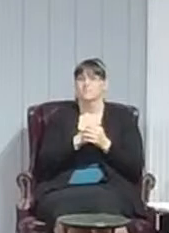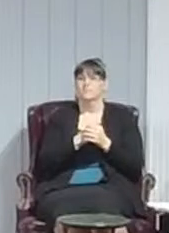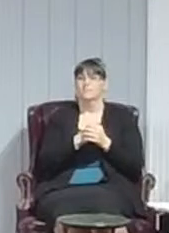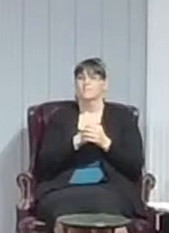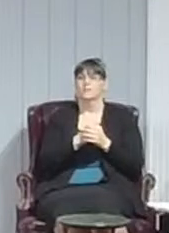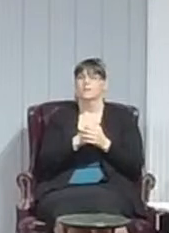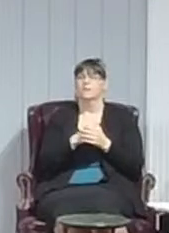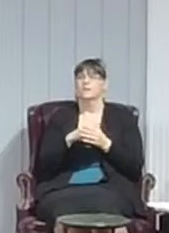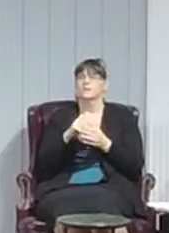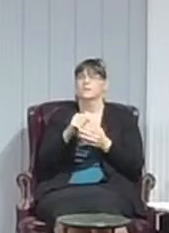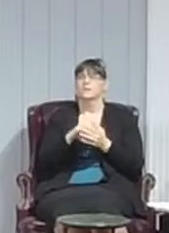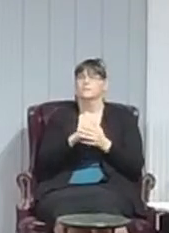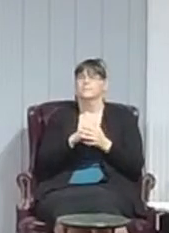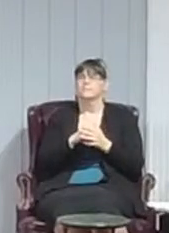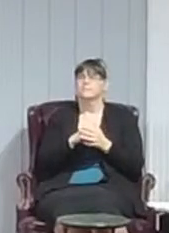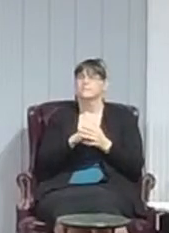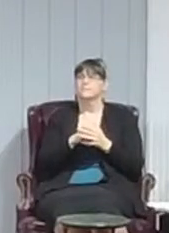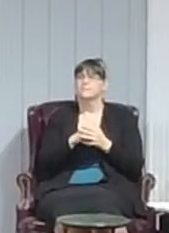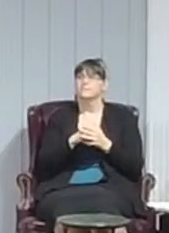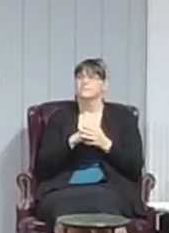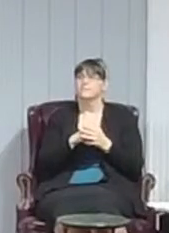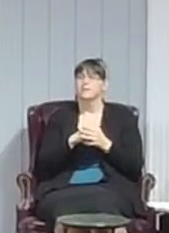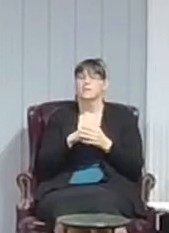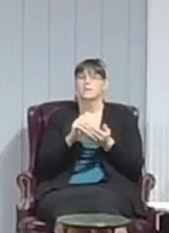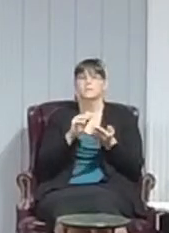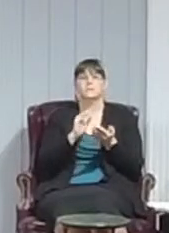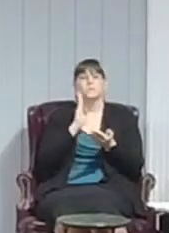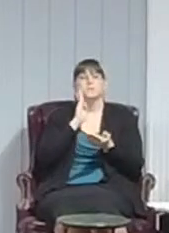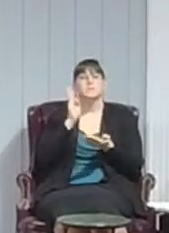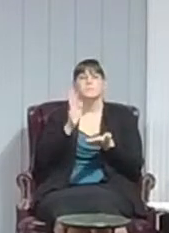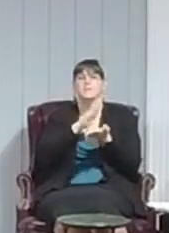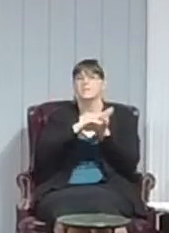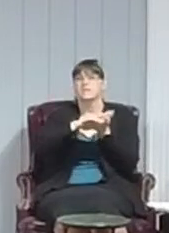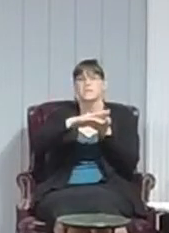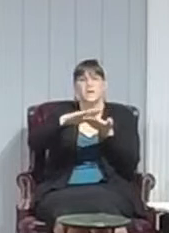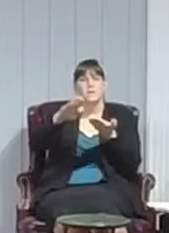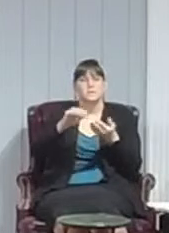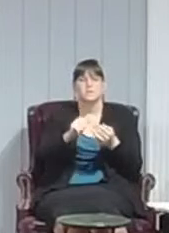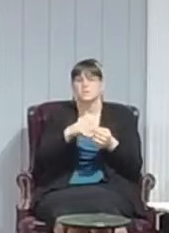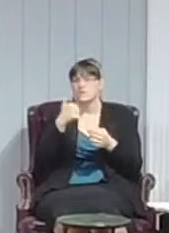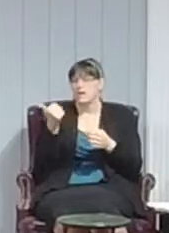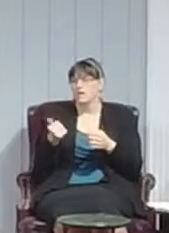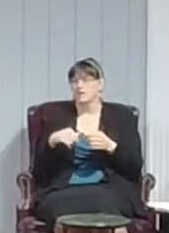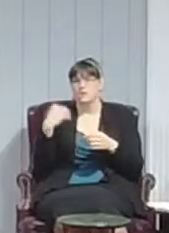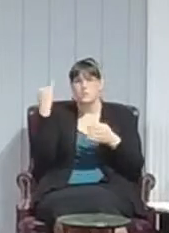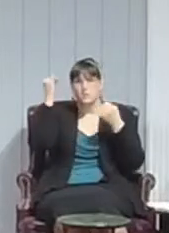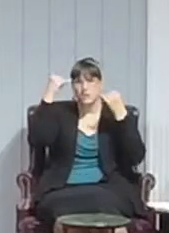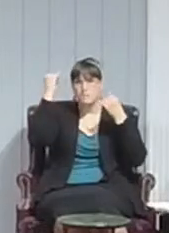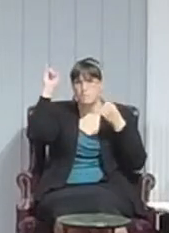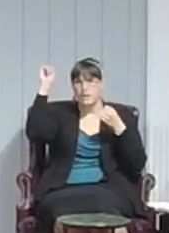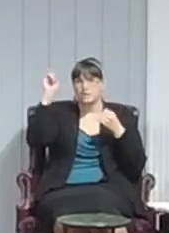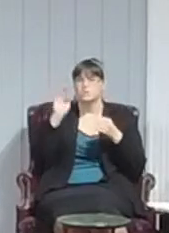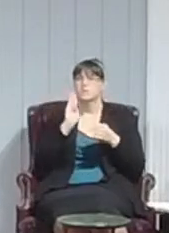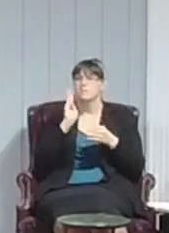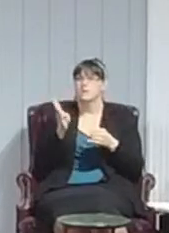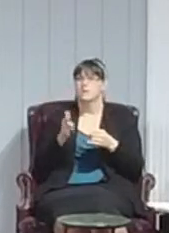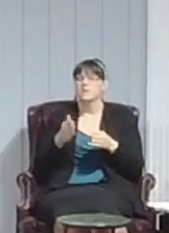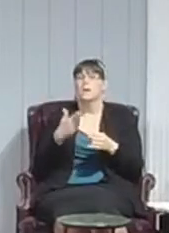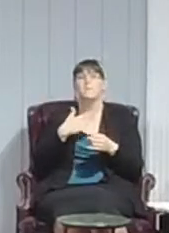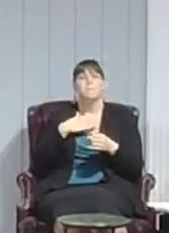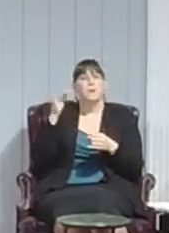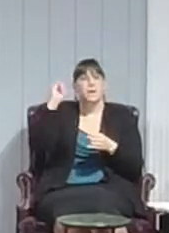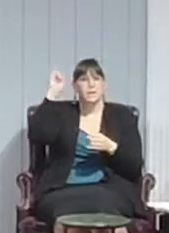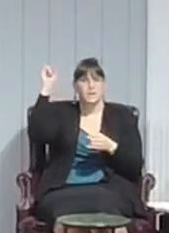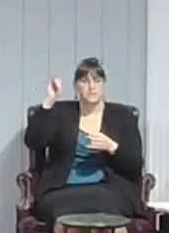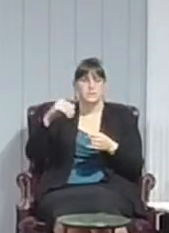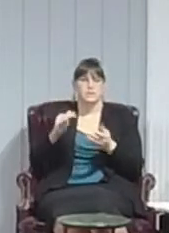It's just nicer, you know, it's going to be nicer than anything you can imagine it being. I've told you my story. My idea of my mansion in heaven,